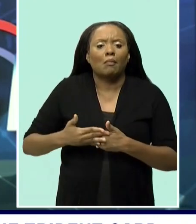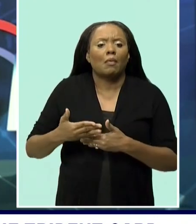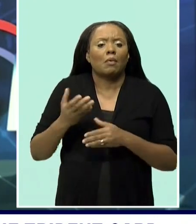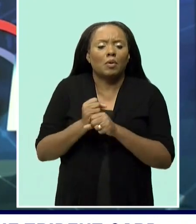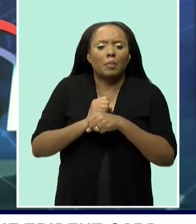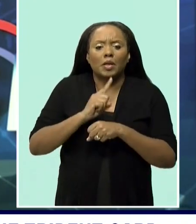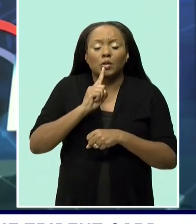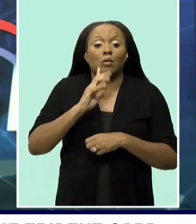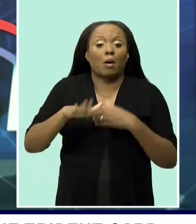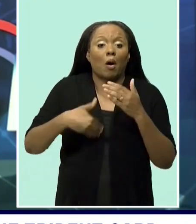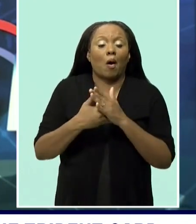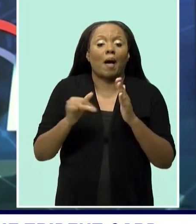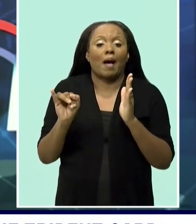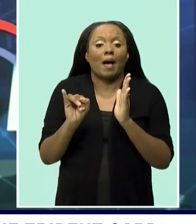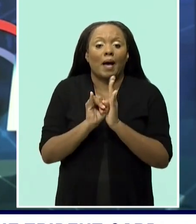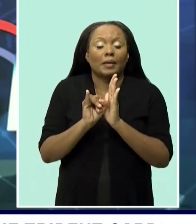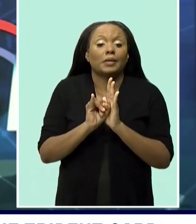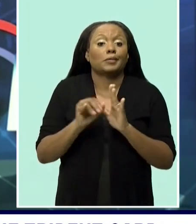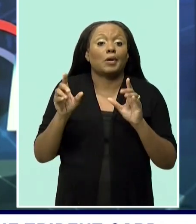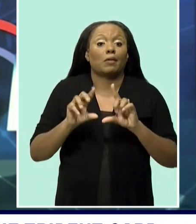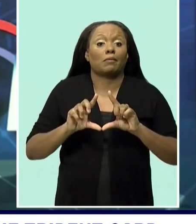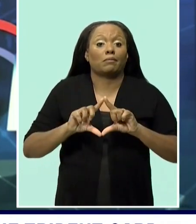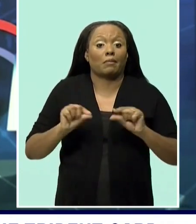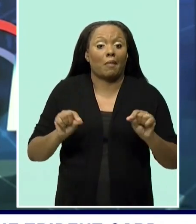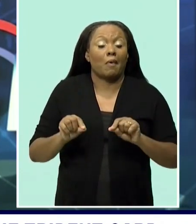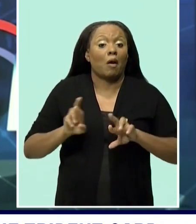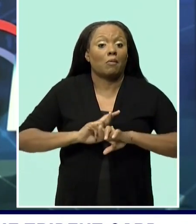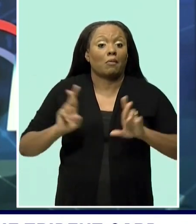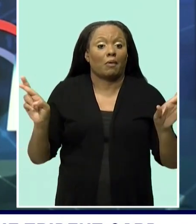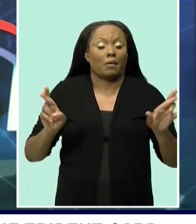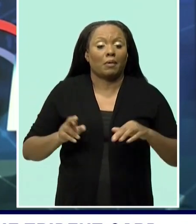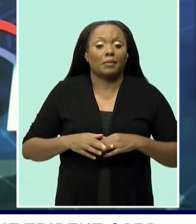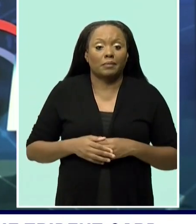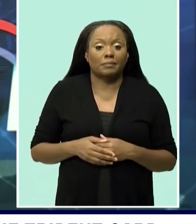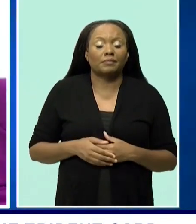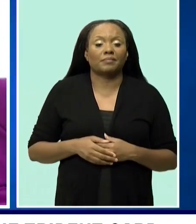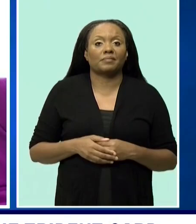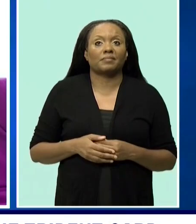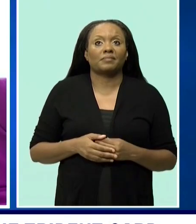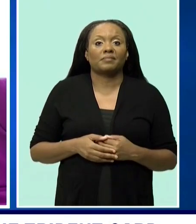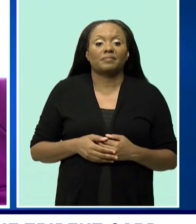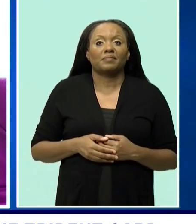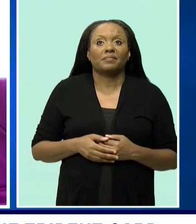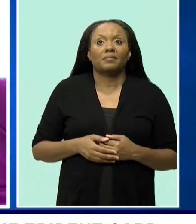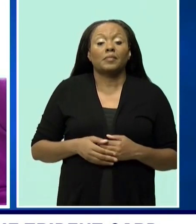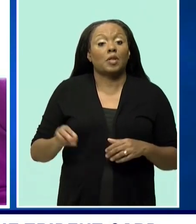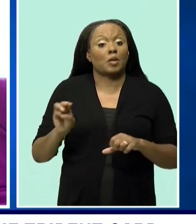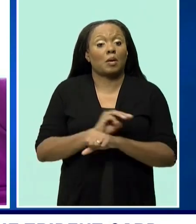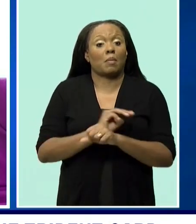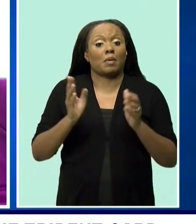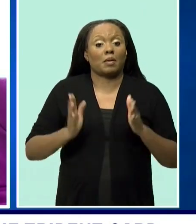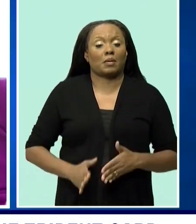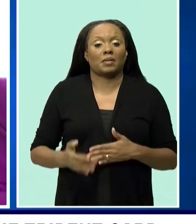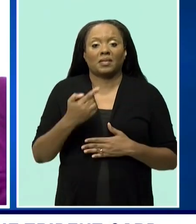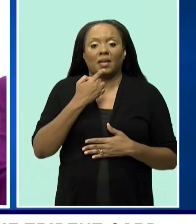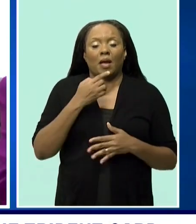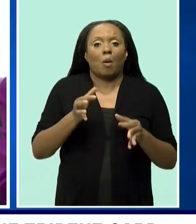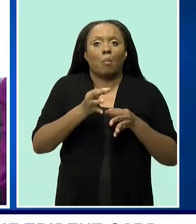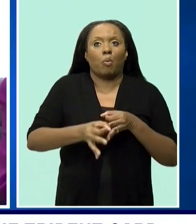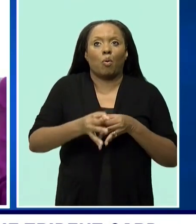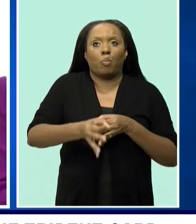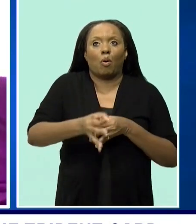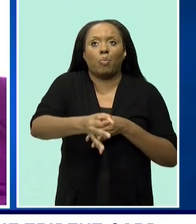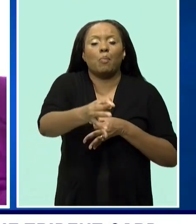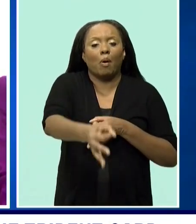up in the coming weeks and months. Ryan Broom has that story. The minister says while there have been delays, the number